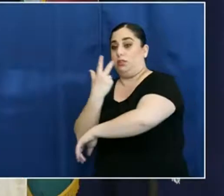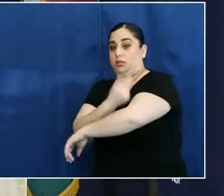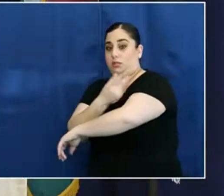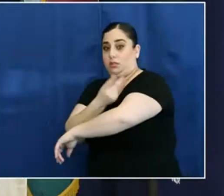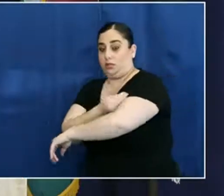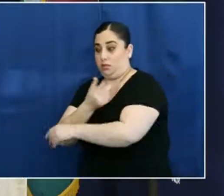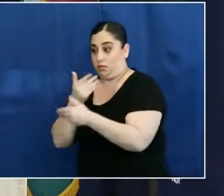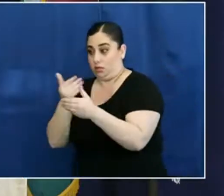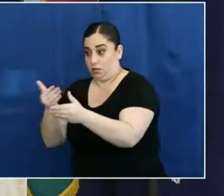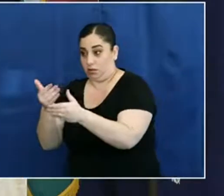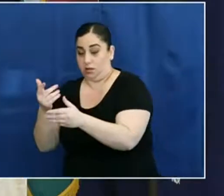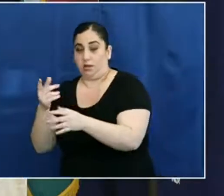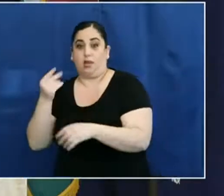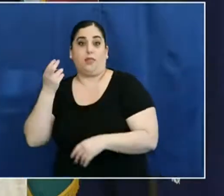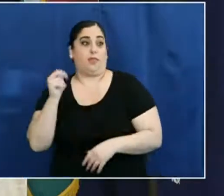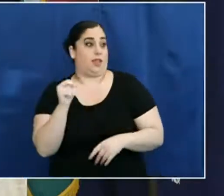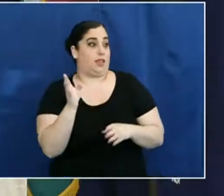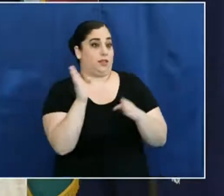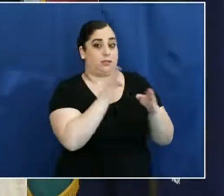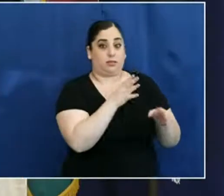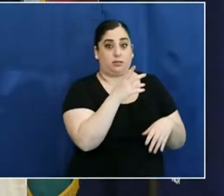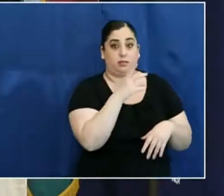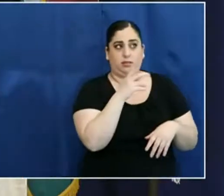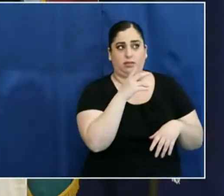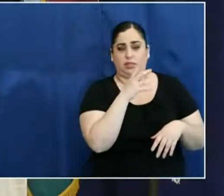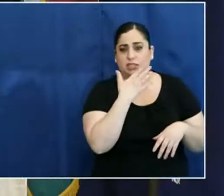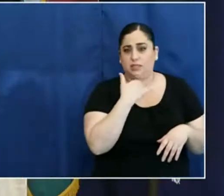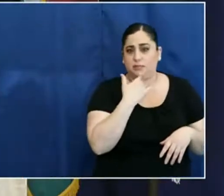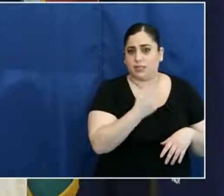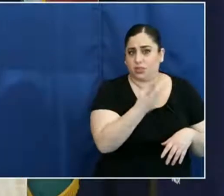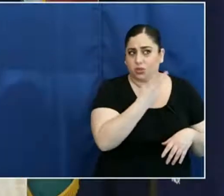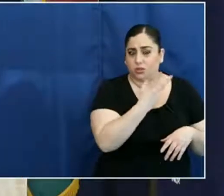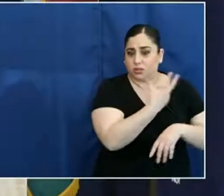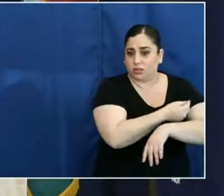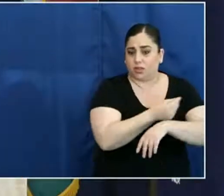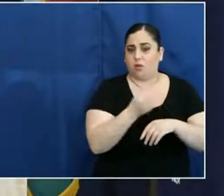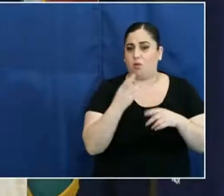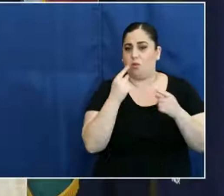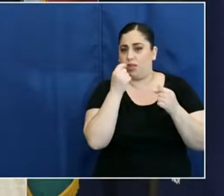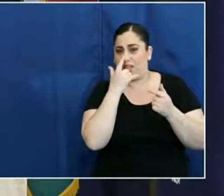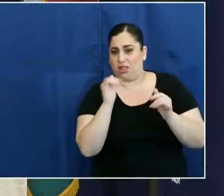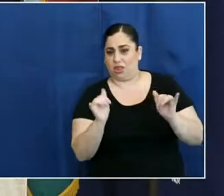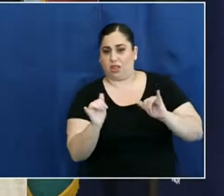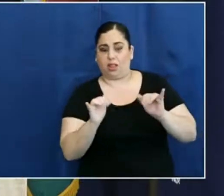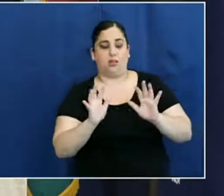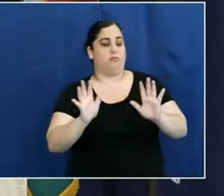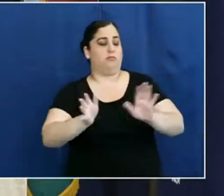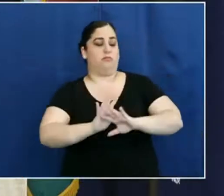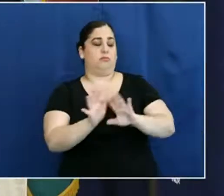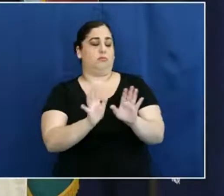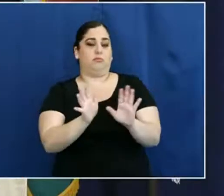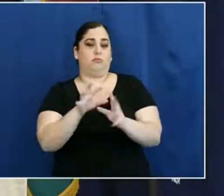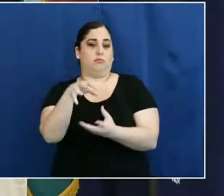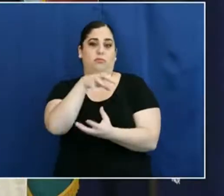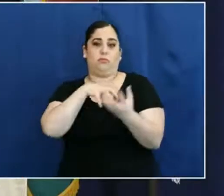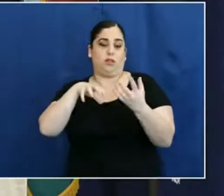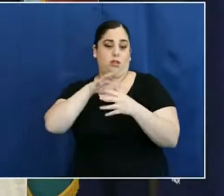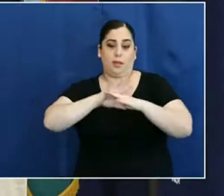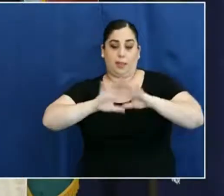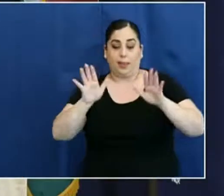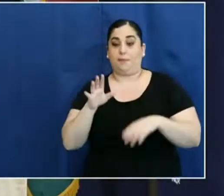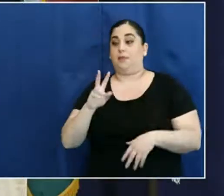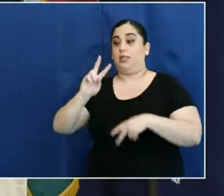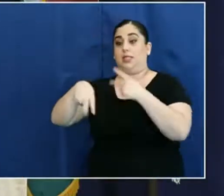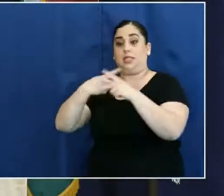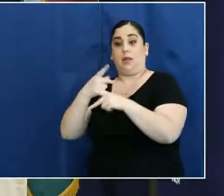that type 2 is worse than type 1? People that have type 1 type 1 diabetes might be at increased